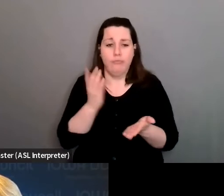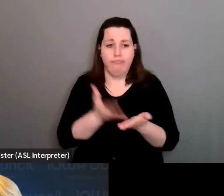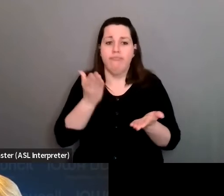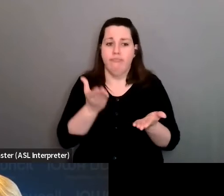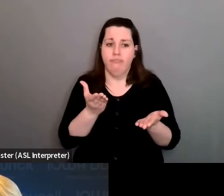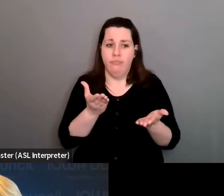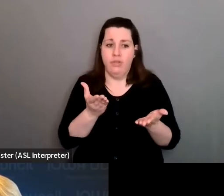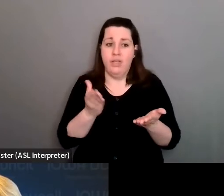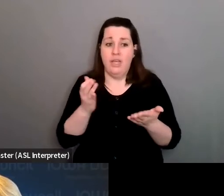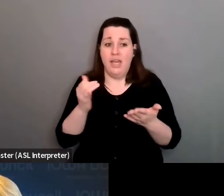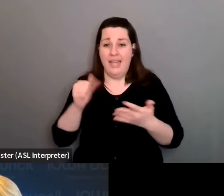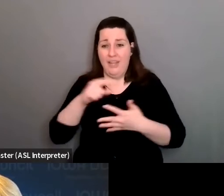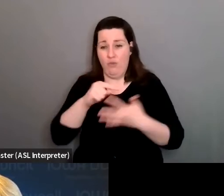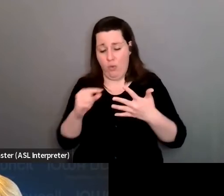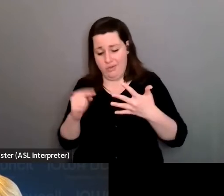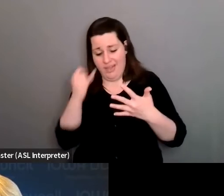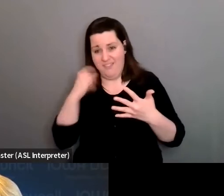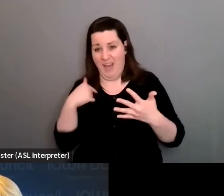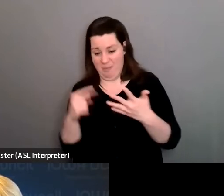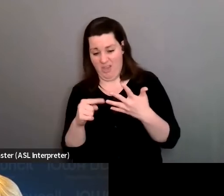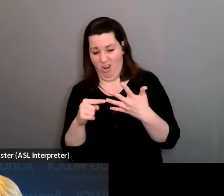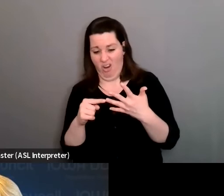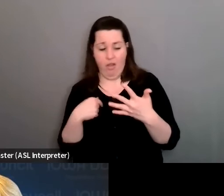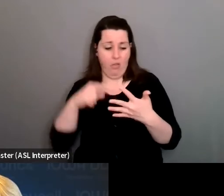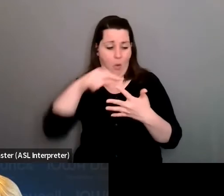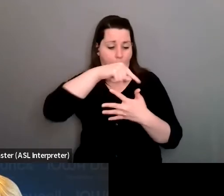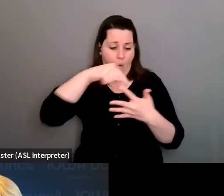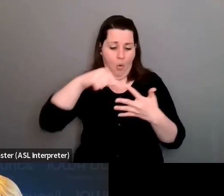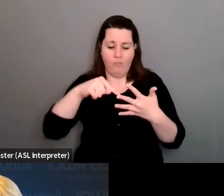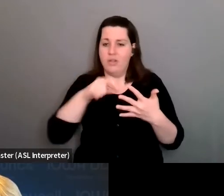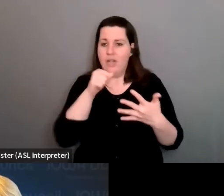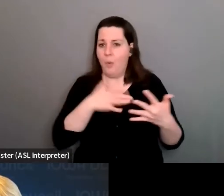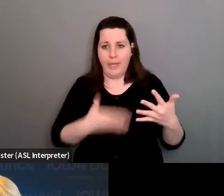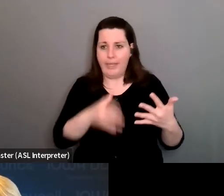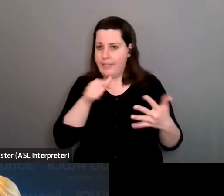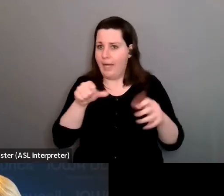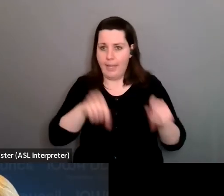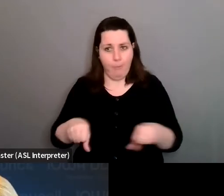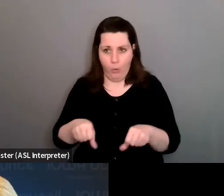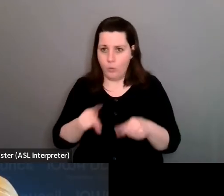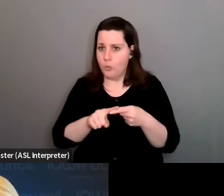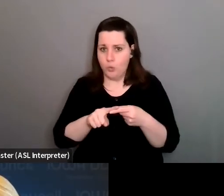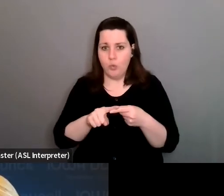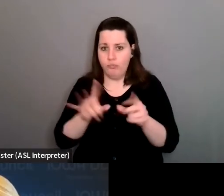them on that hierarchy is not willing or able to act as the authorized individual.